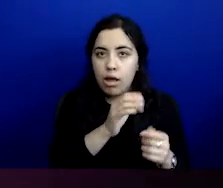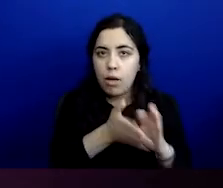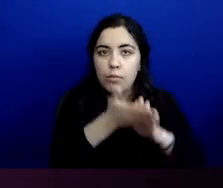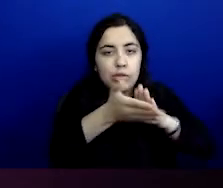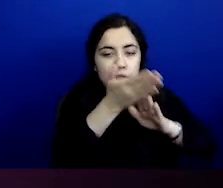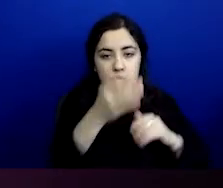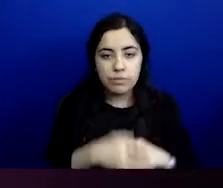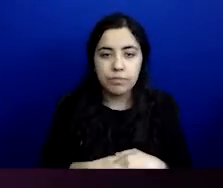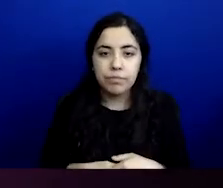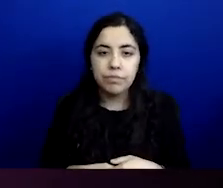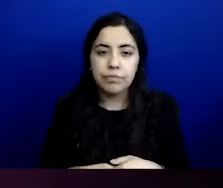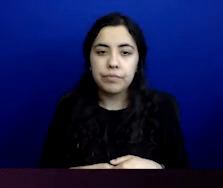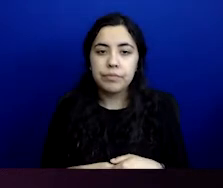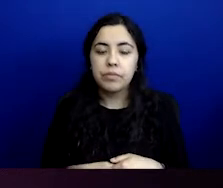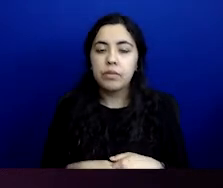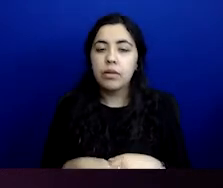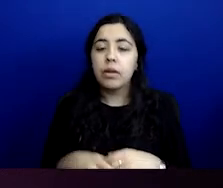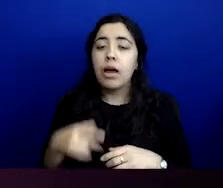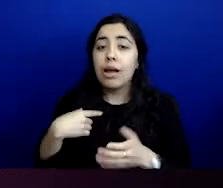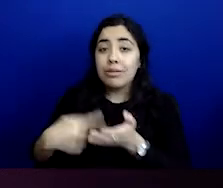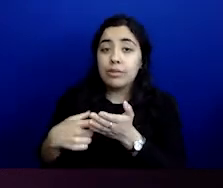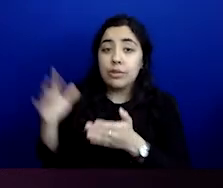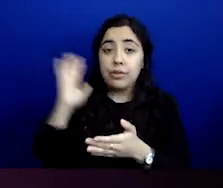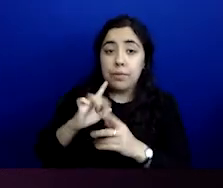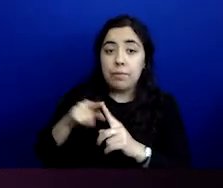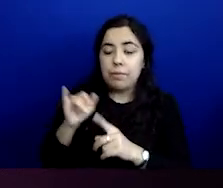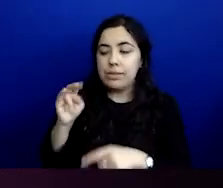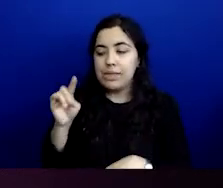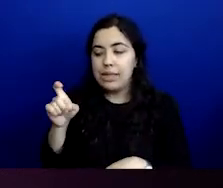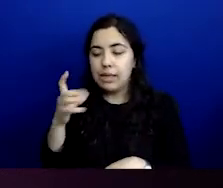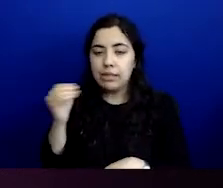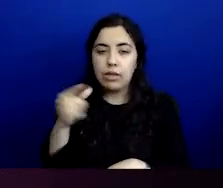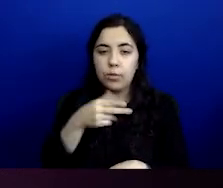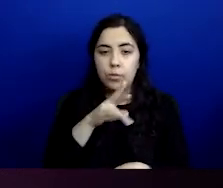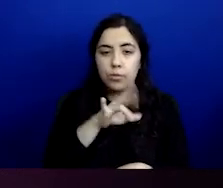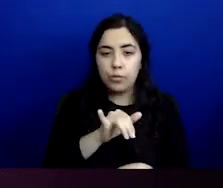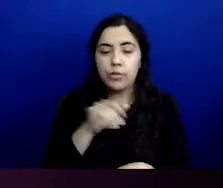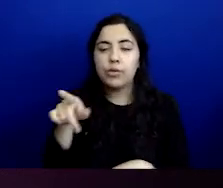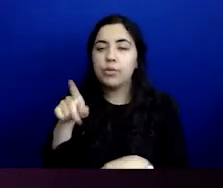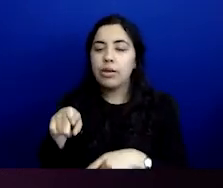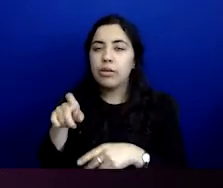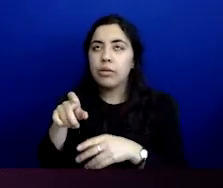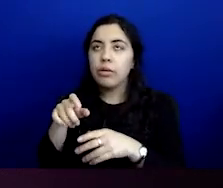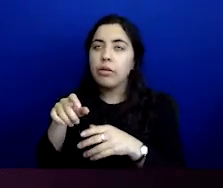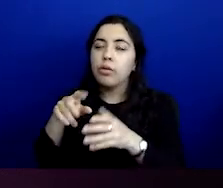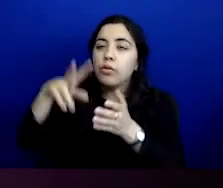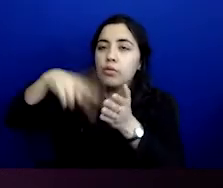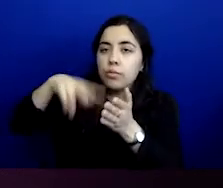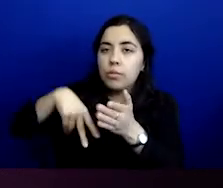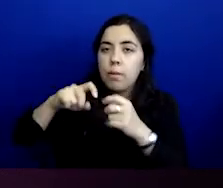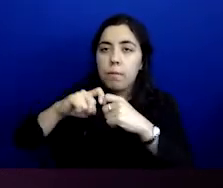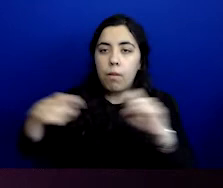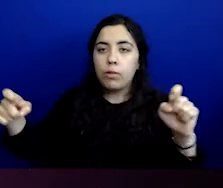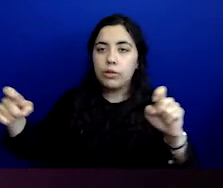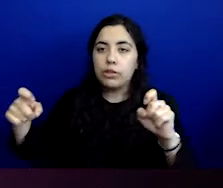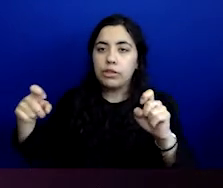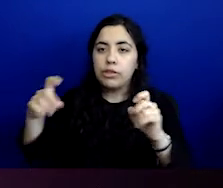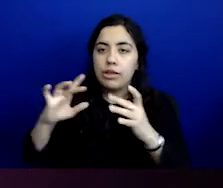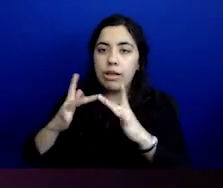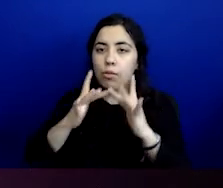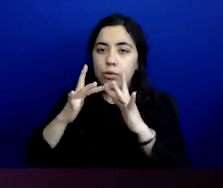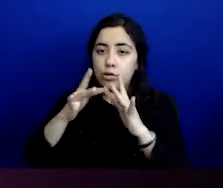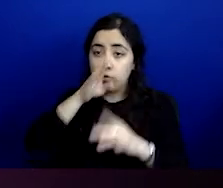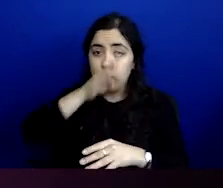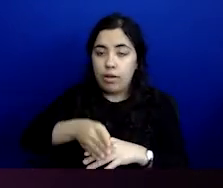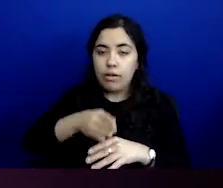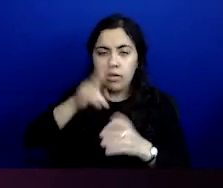And in addition to what I was talking about earlier with indexing and querying, you can read a blockchain network directly at a certain point in time